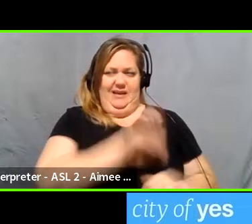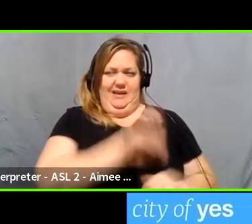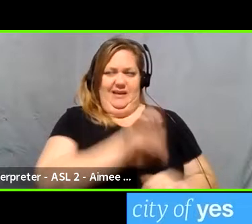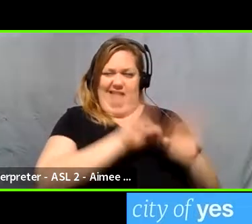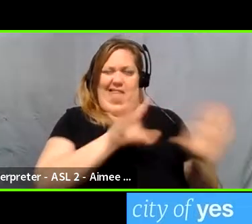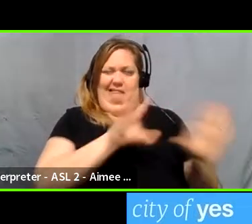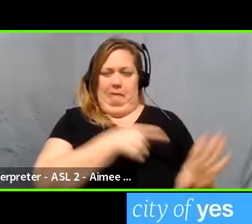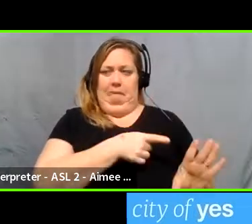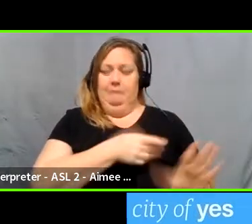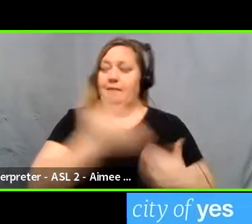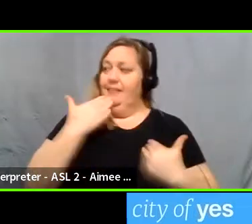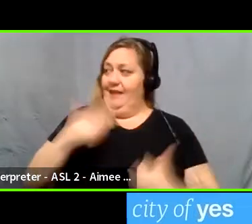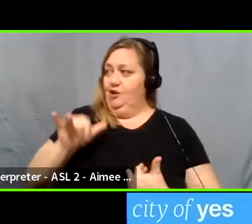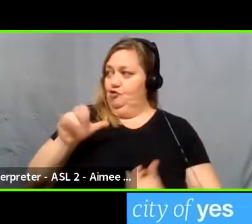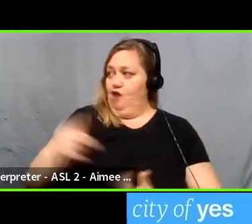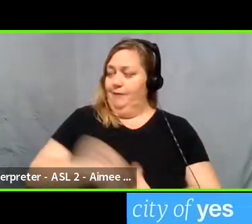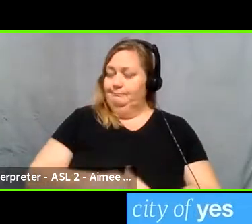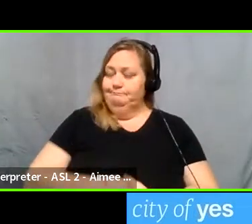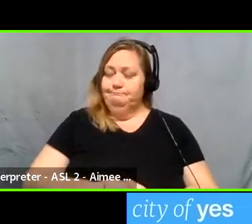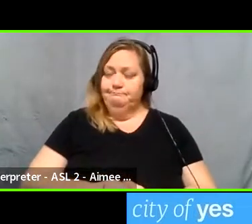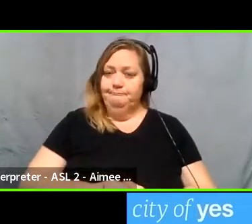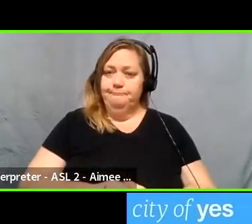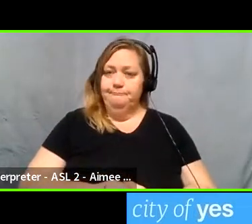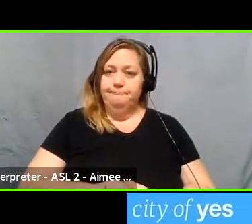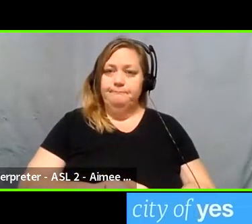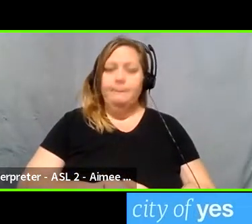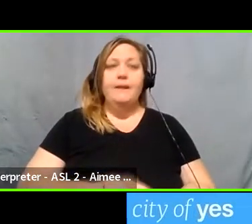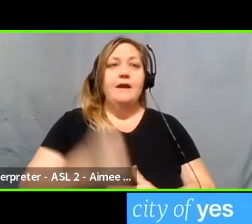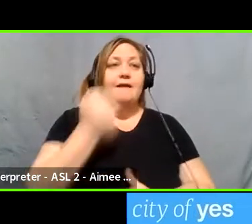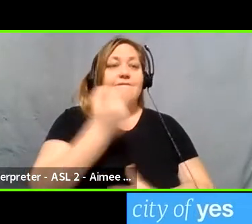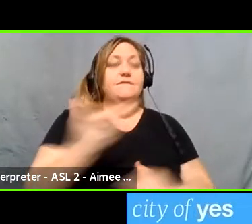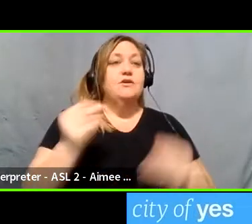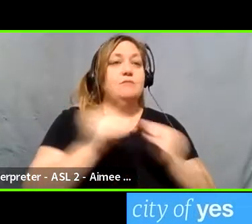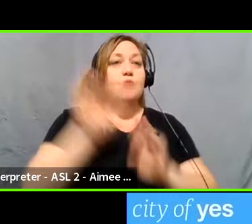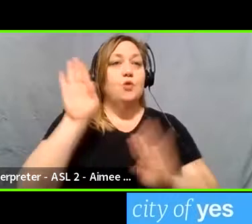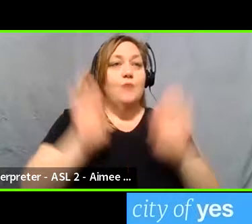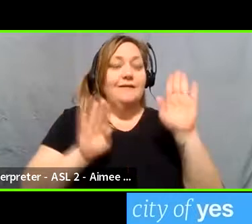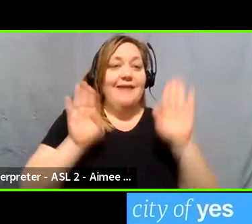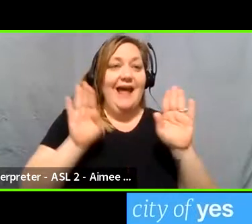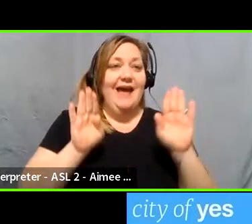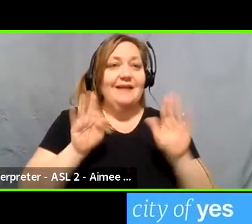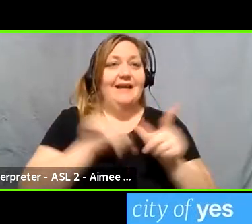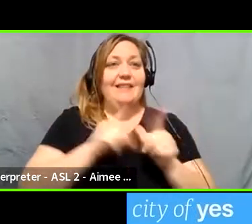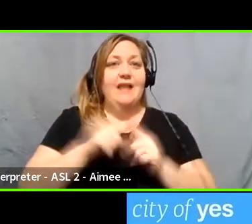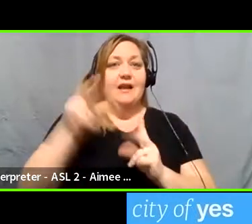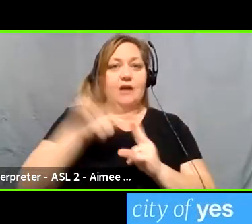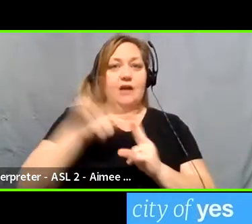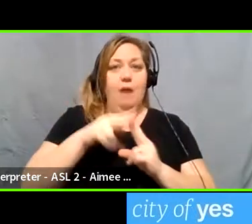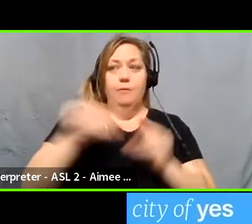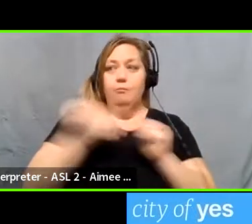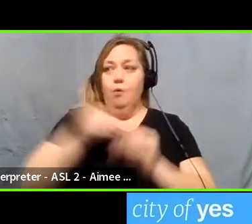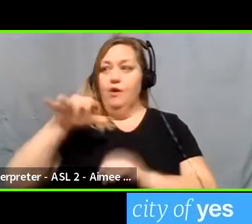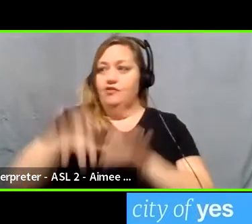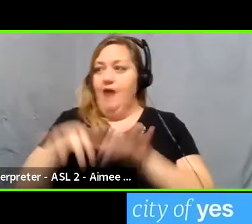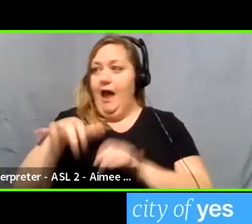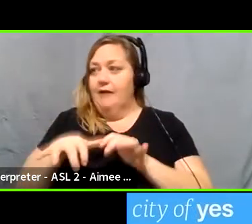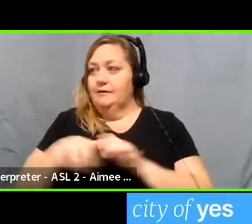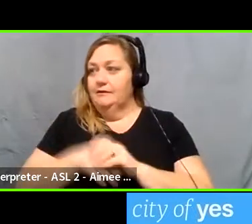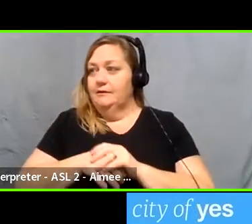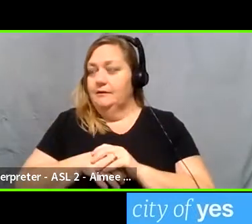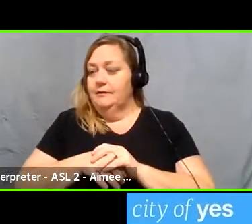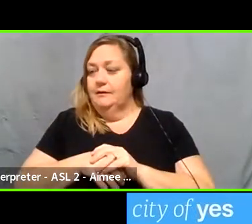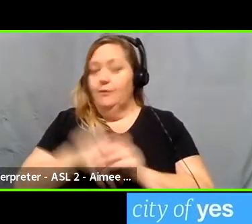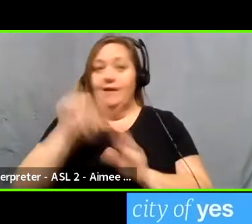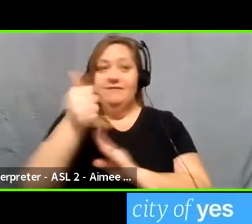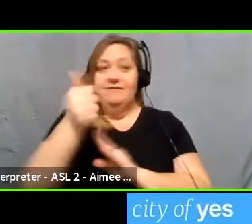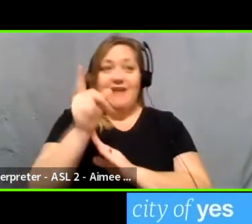Thank you, John. Um, let's take a few more raised hands and then we'll do a couple more in the chat. Um, we have 10